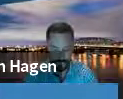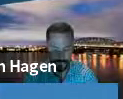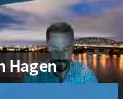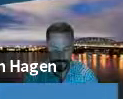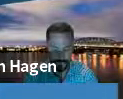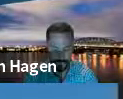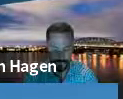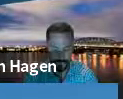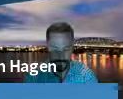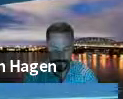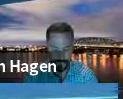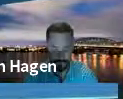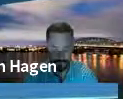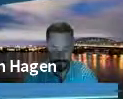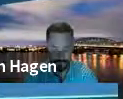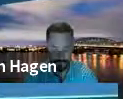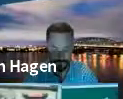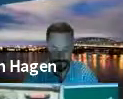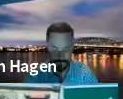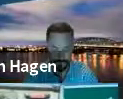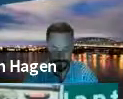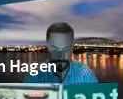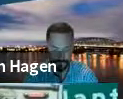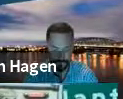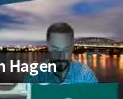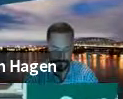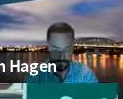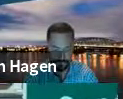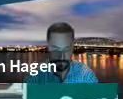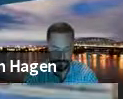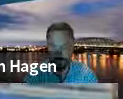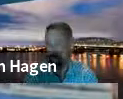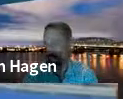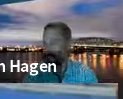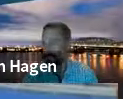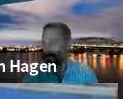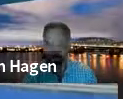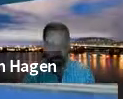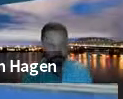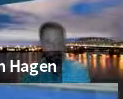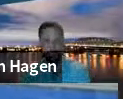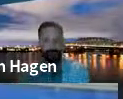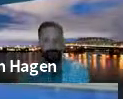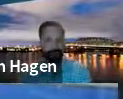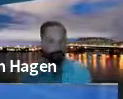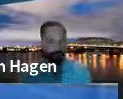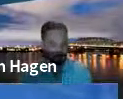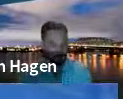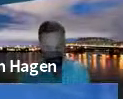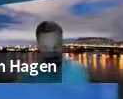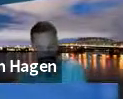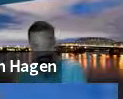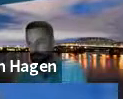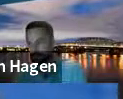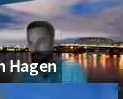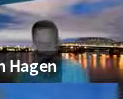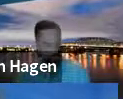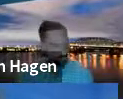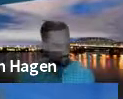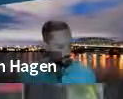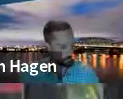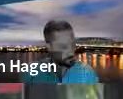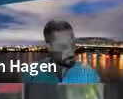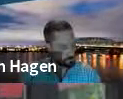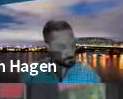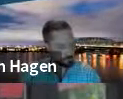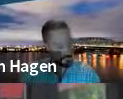will be other ways that we can move people across, because this is a vital work and cultural entertainment place that for